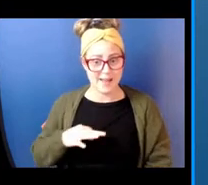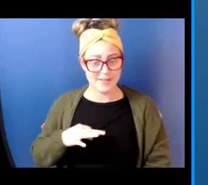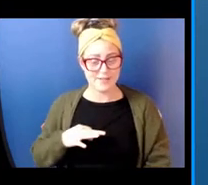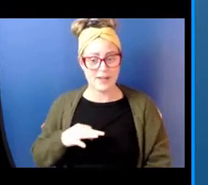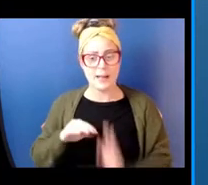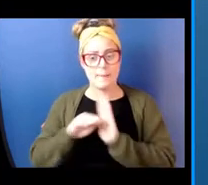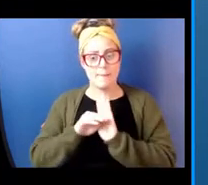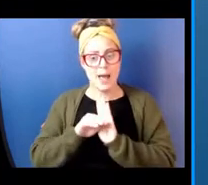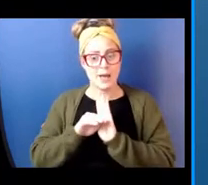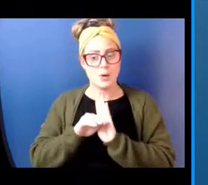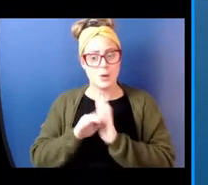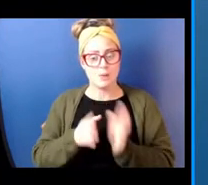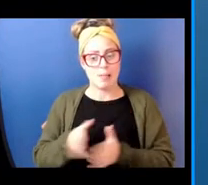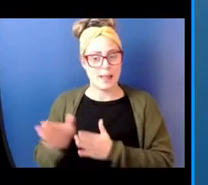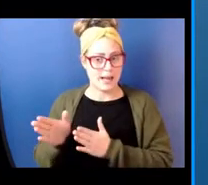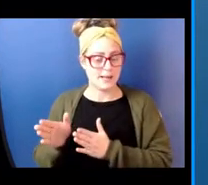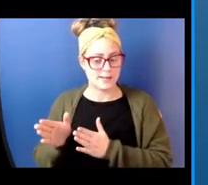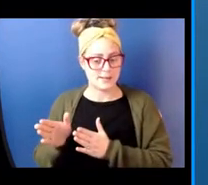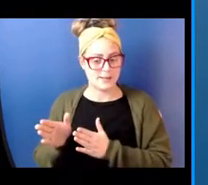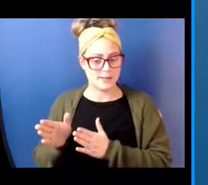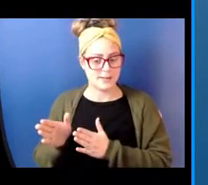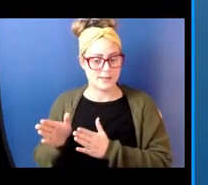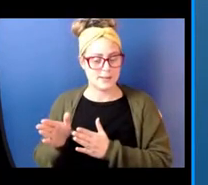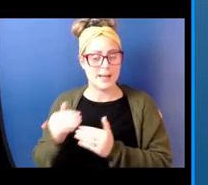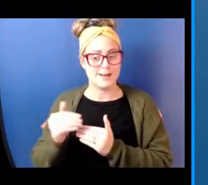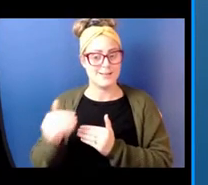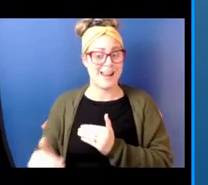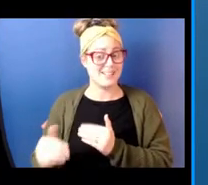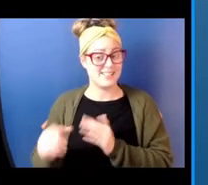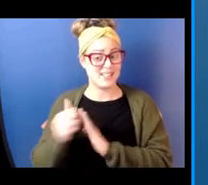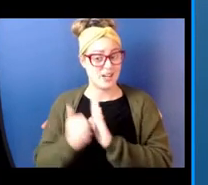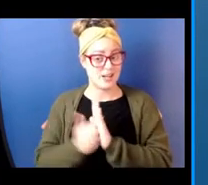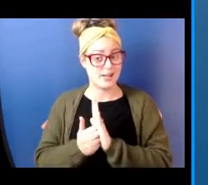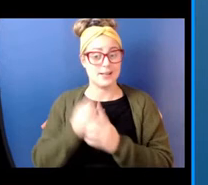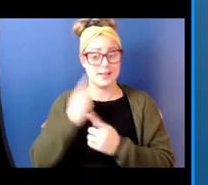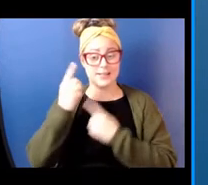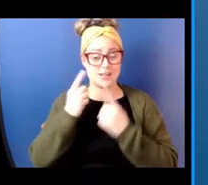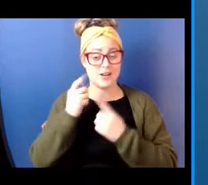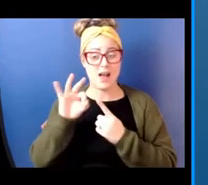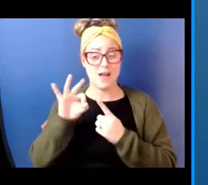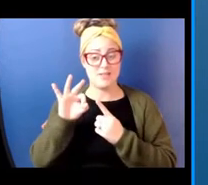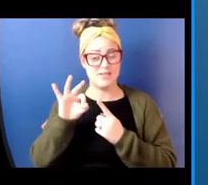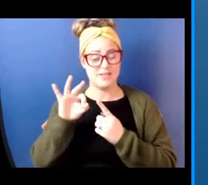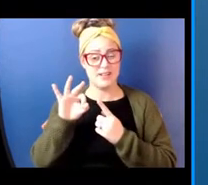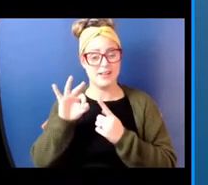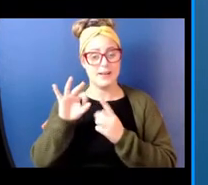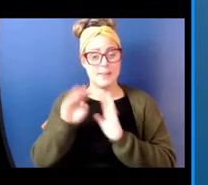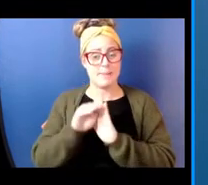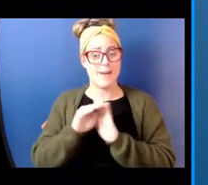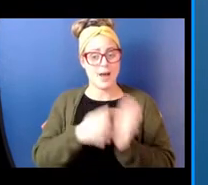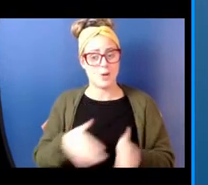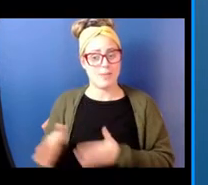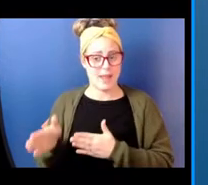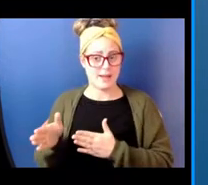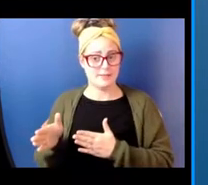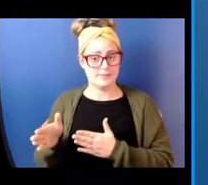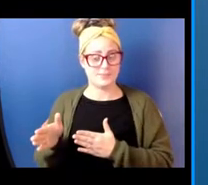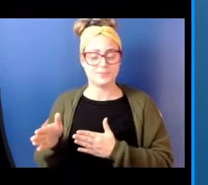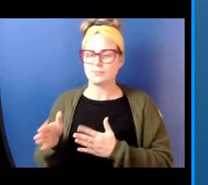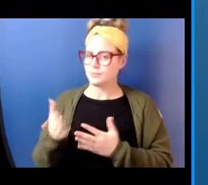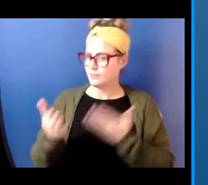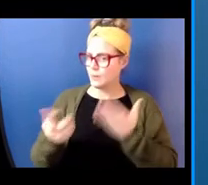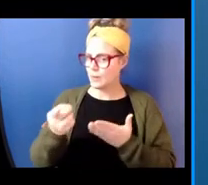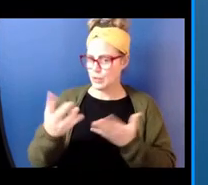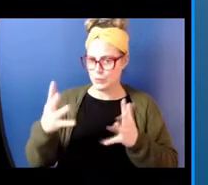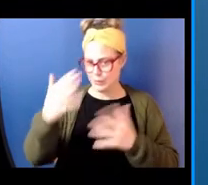plan so next on our agenda is consideration of the model plan as you know as you may know the